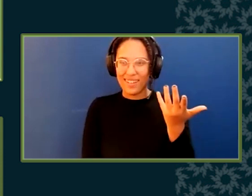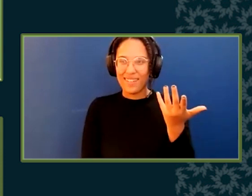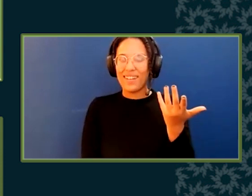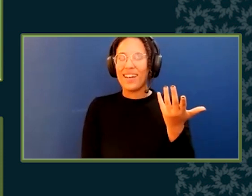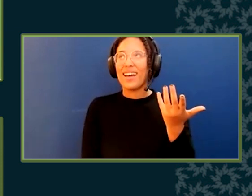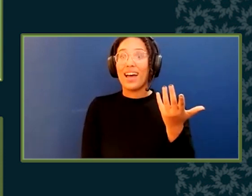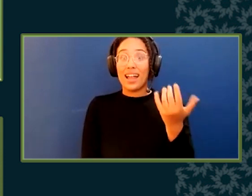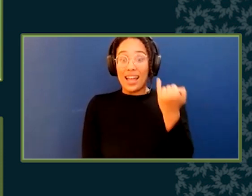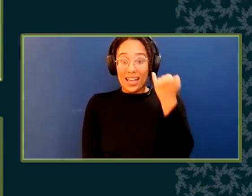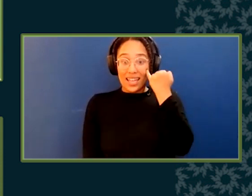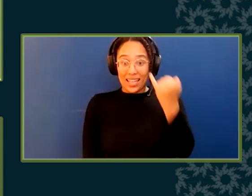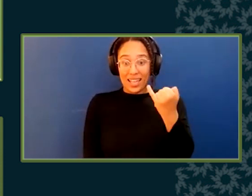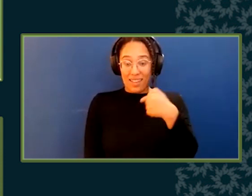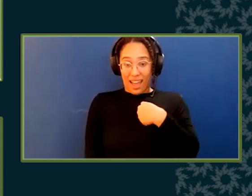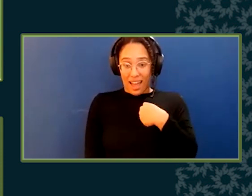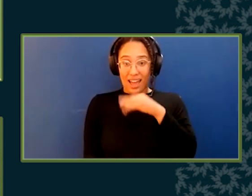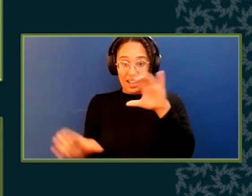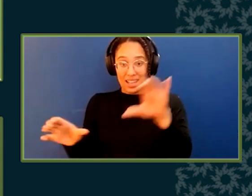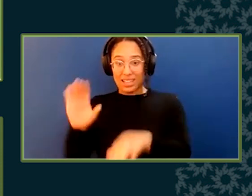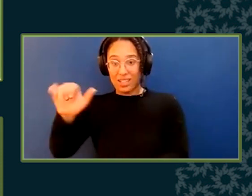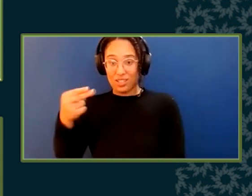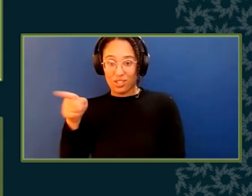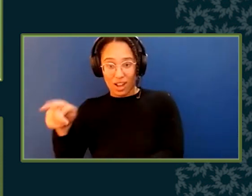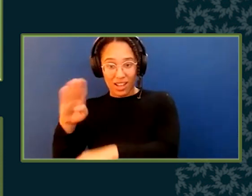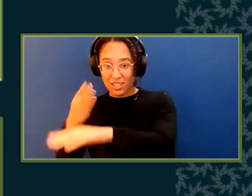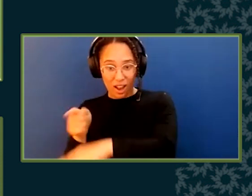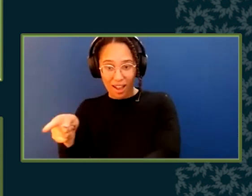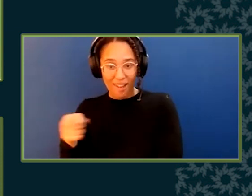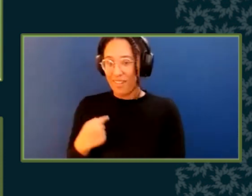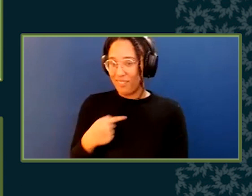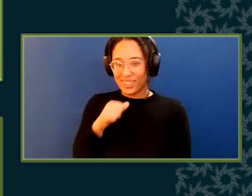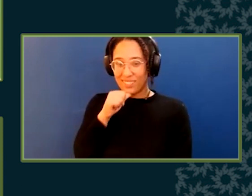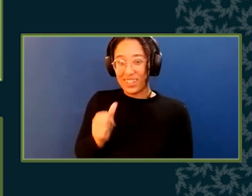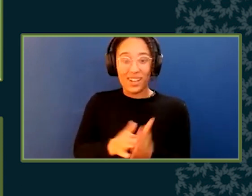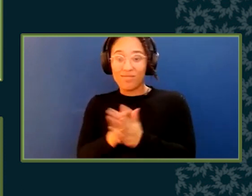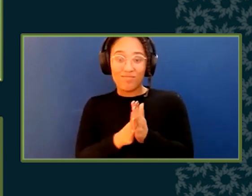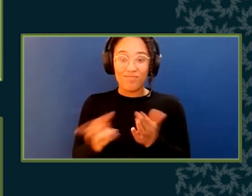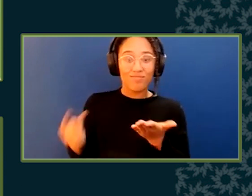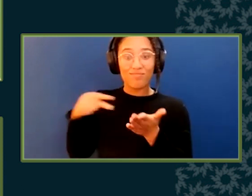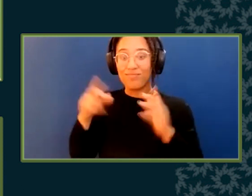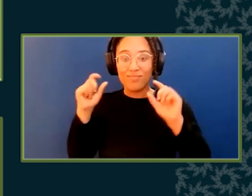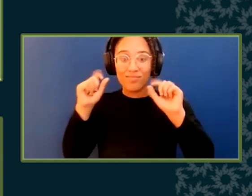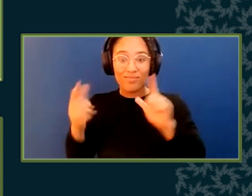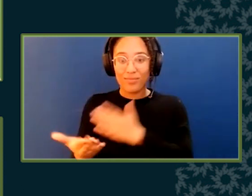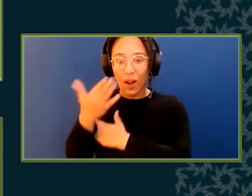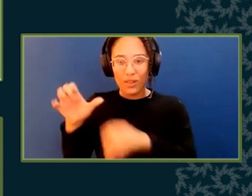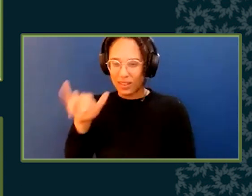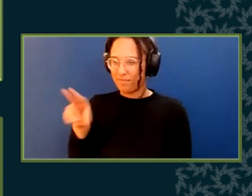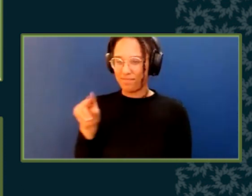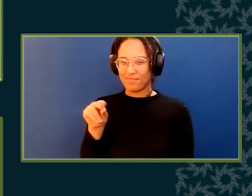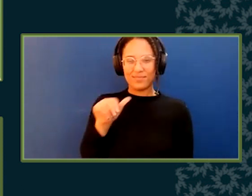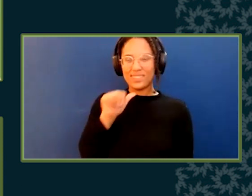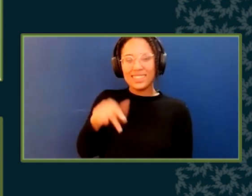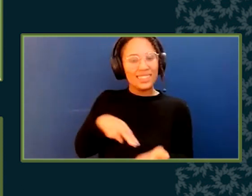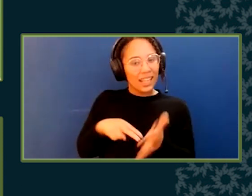that was my job, I would get up in the morning to do it, right? Like I just wouldn't, which doesn't mean that Josh and I aren't fighting for the